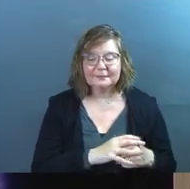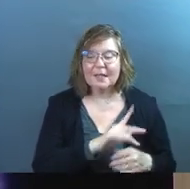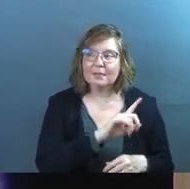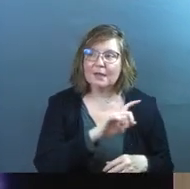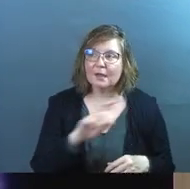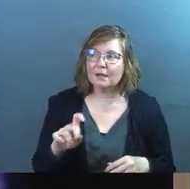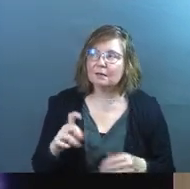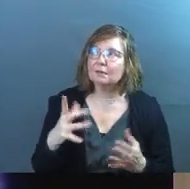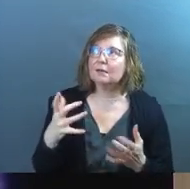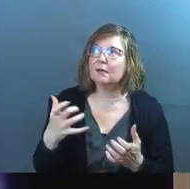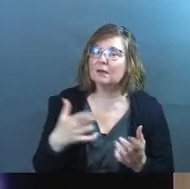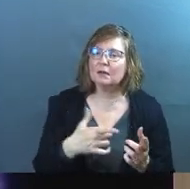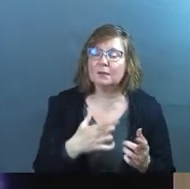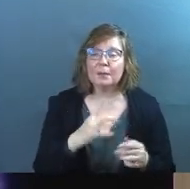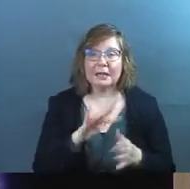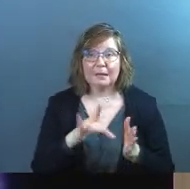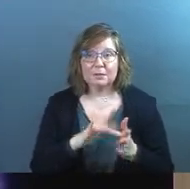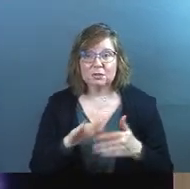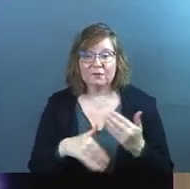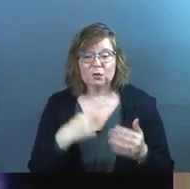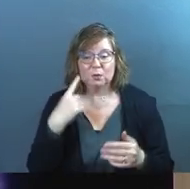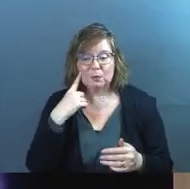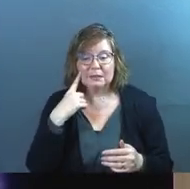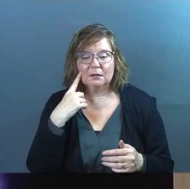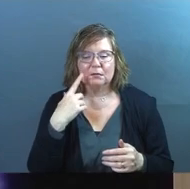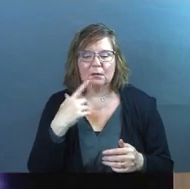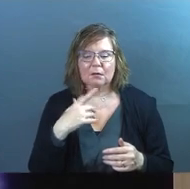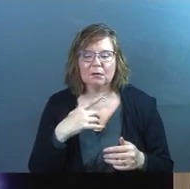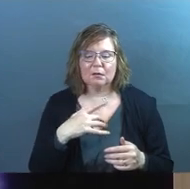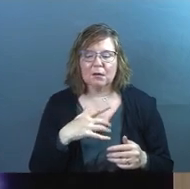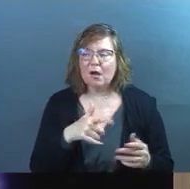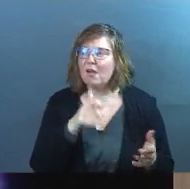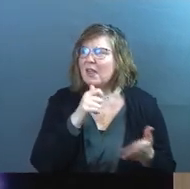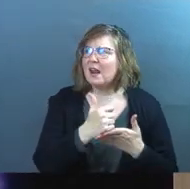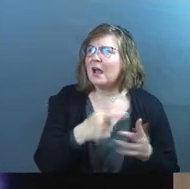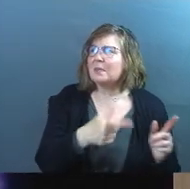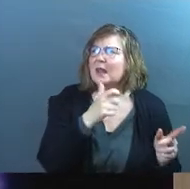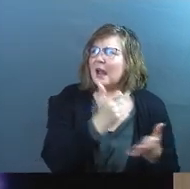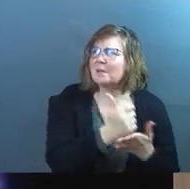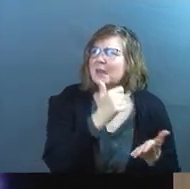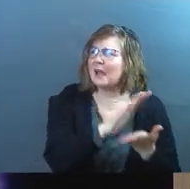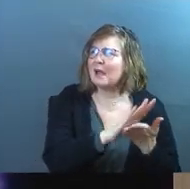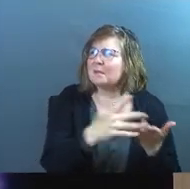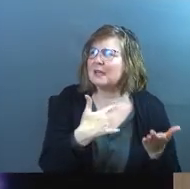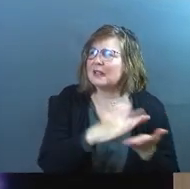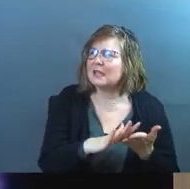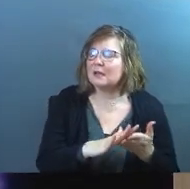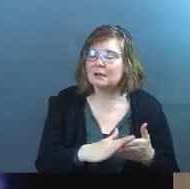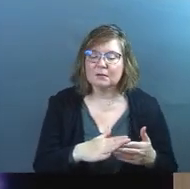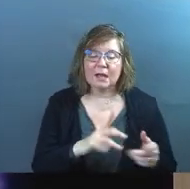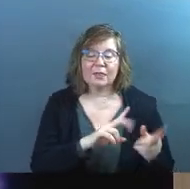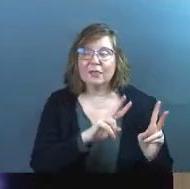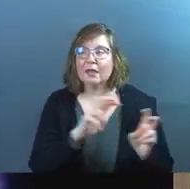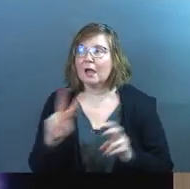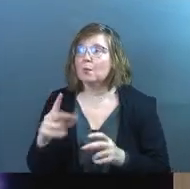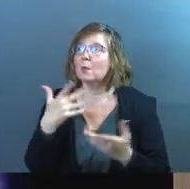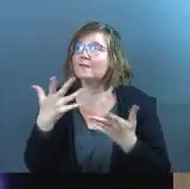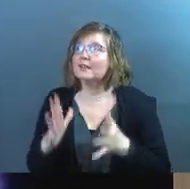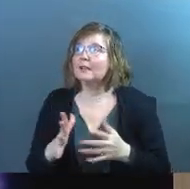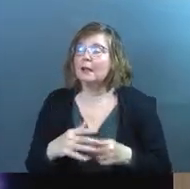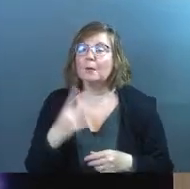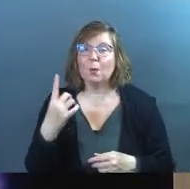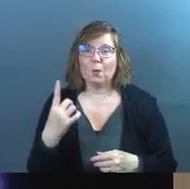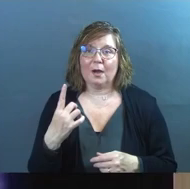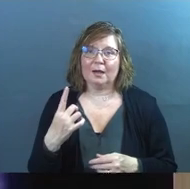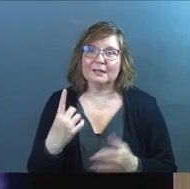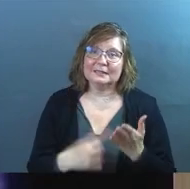And then they'll come in and they're like, oh, but in the midst of all of you always hear like, oh, they're not helping. So-and-so's not cleaning. And then they come like, we finished it. Can we have our popsicles? And then